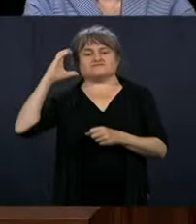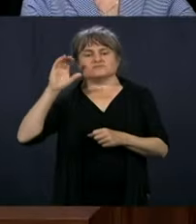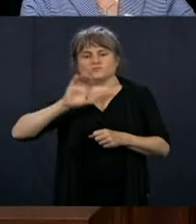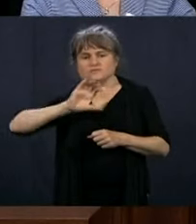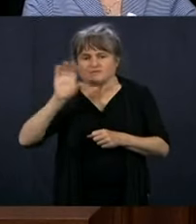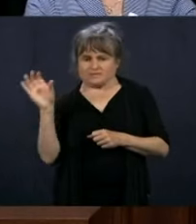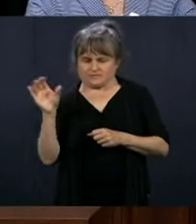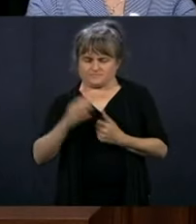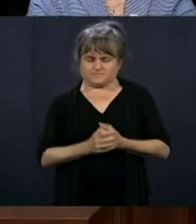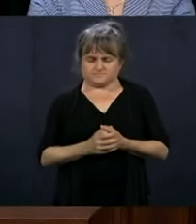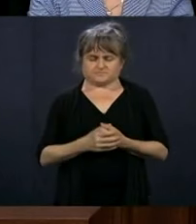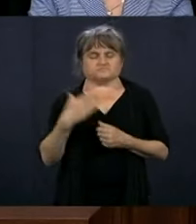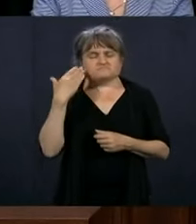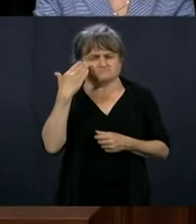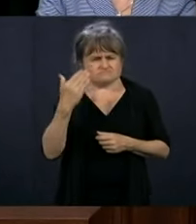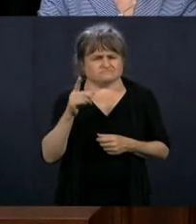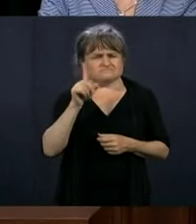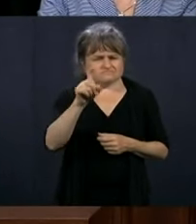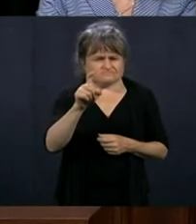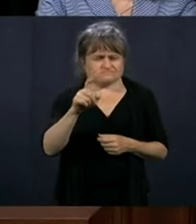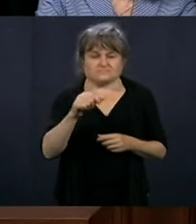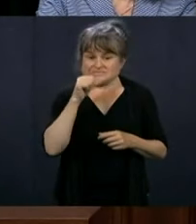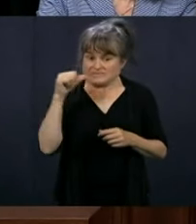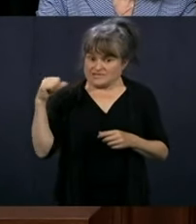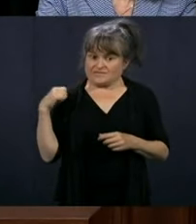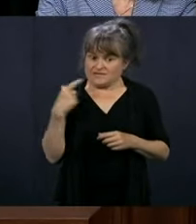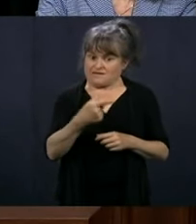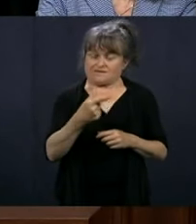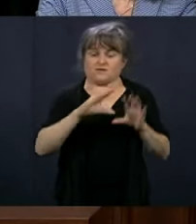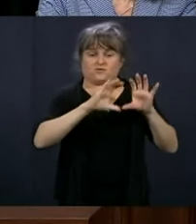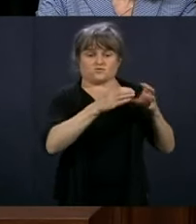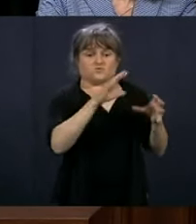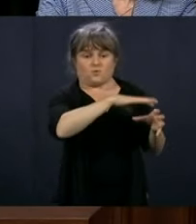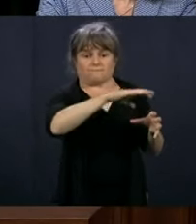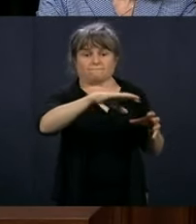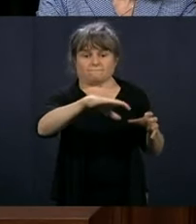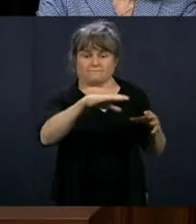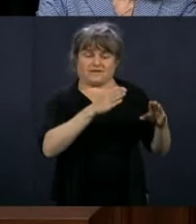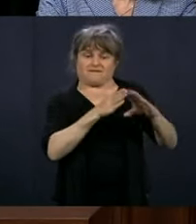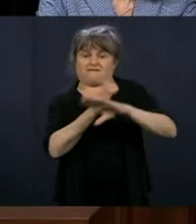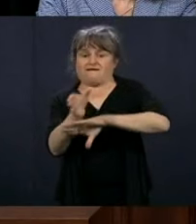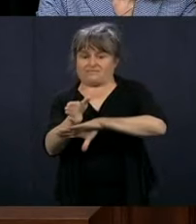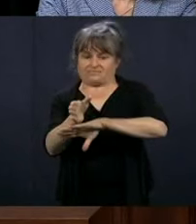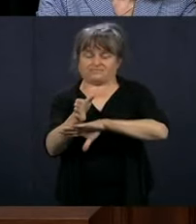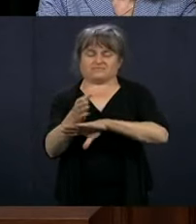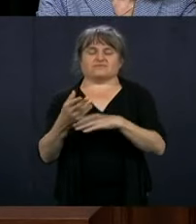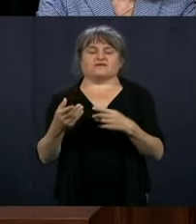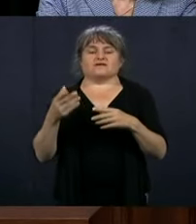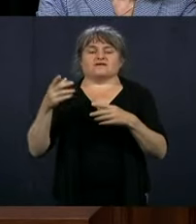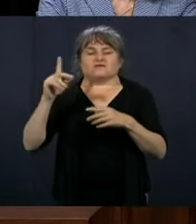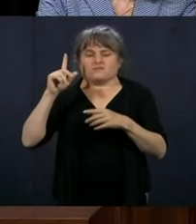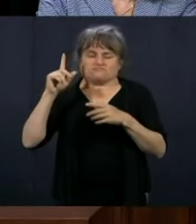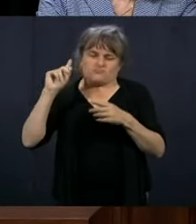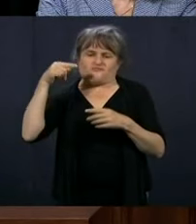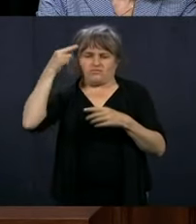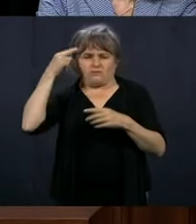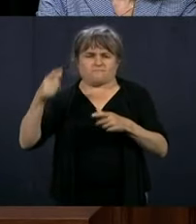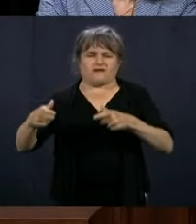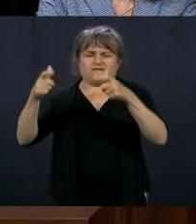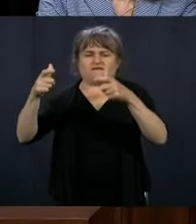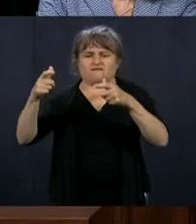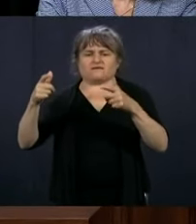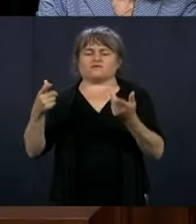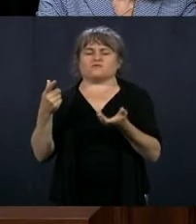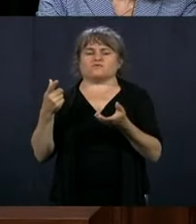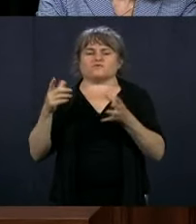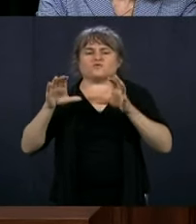On the same subject, there are groups that have been testifying in parliamentary commissions, including environmental groups this morning, that showed that the problem